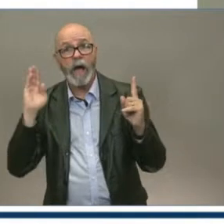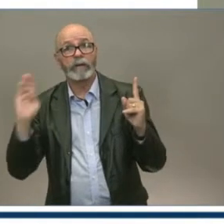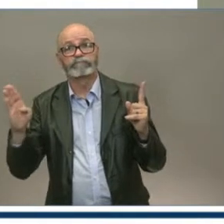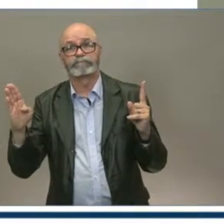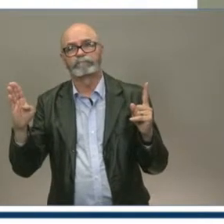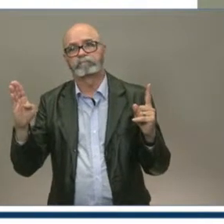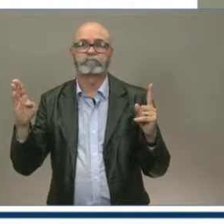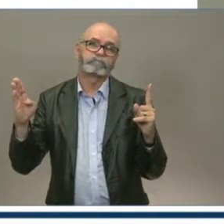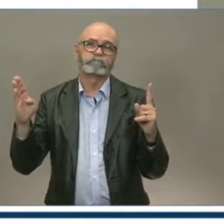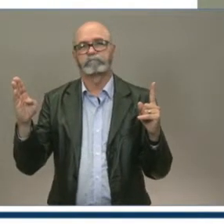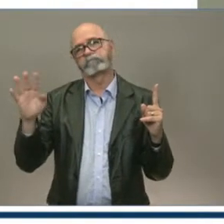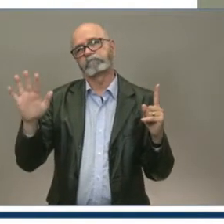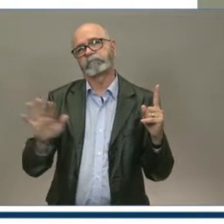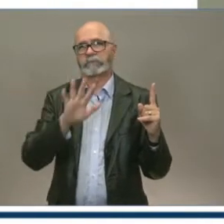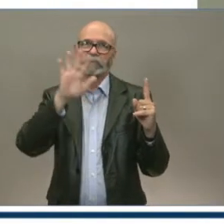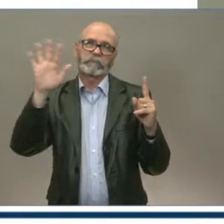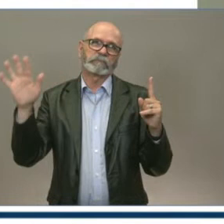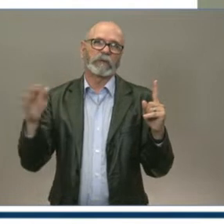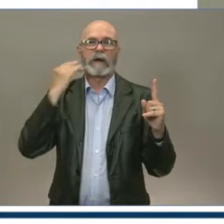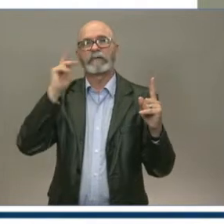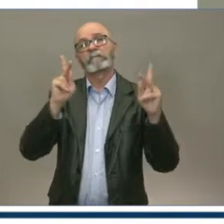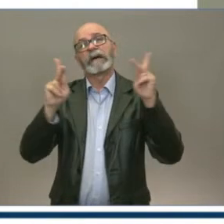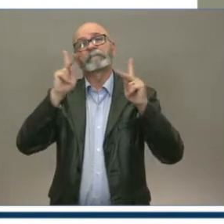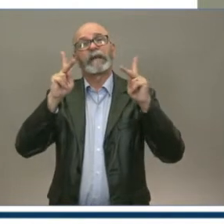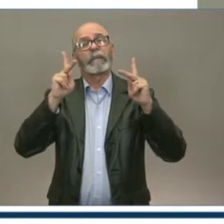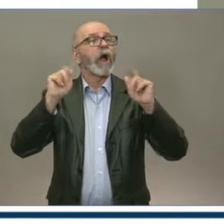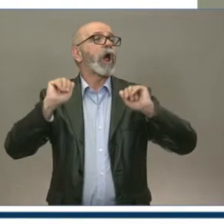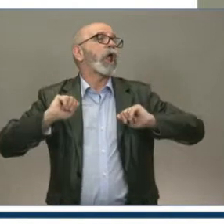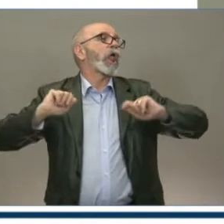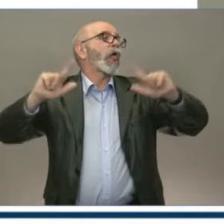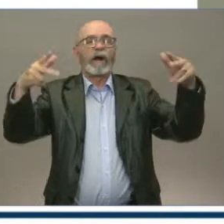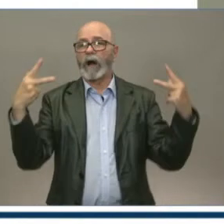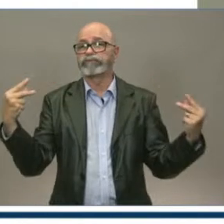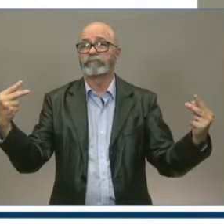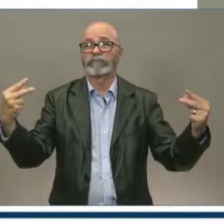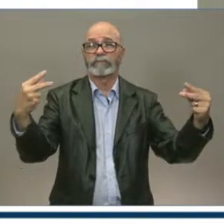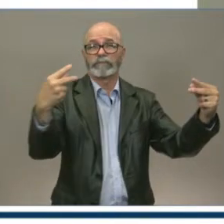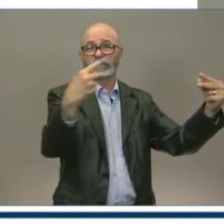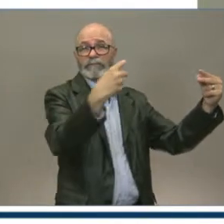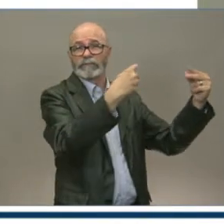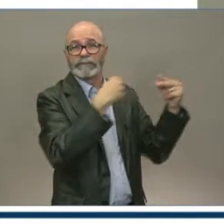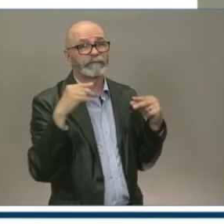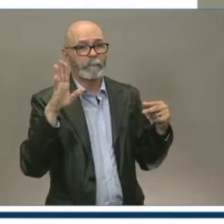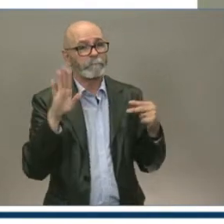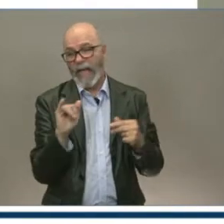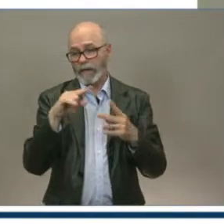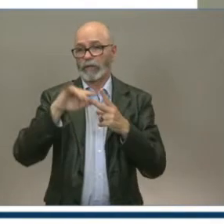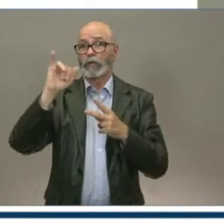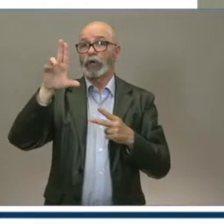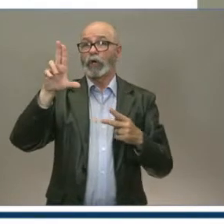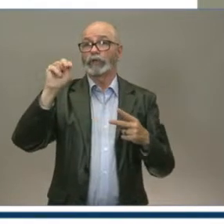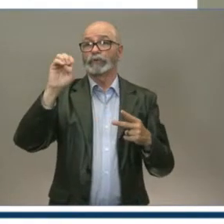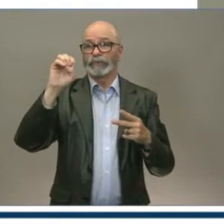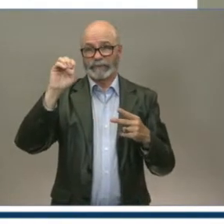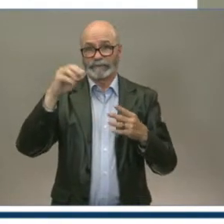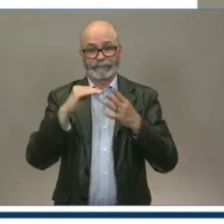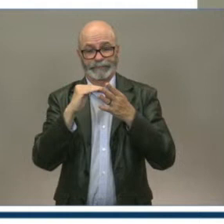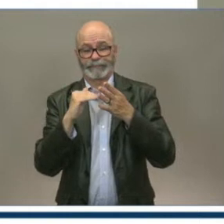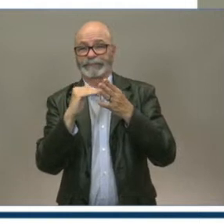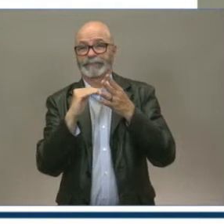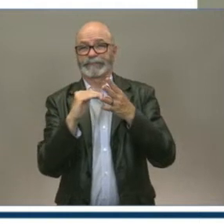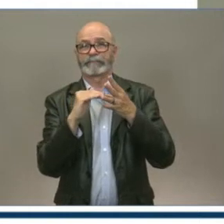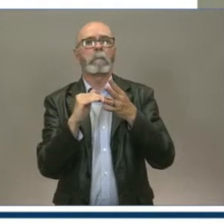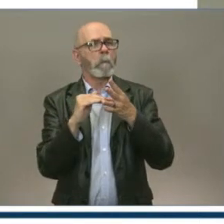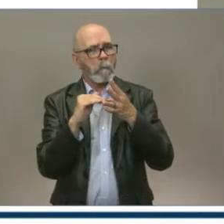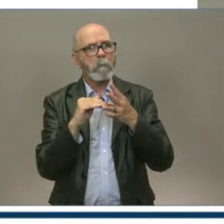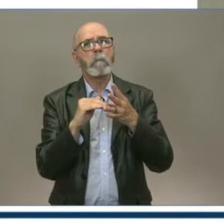by getting everybody immunized who wants to get immunized by mid to late June, then we want